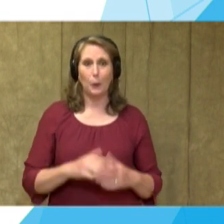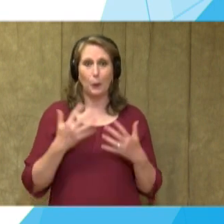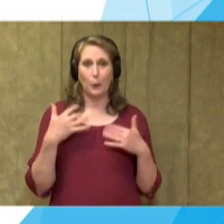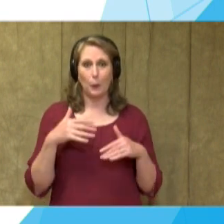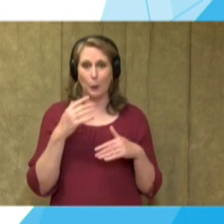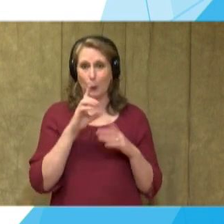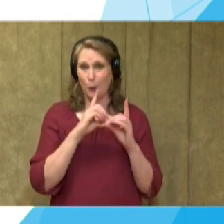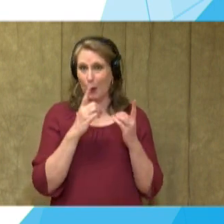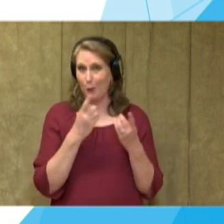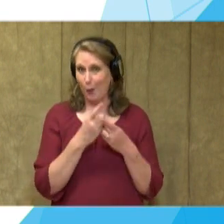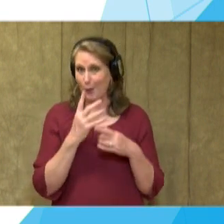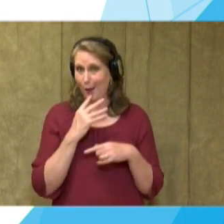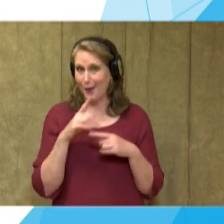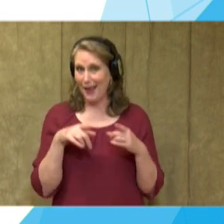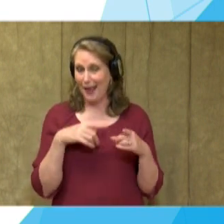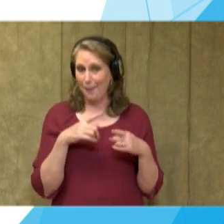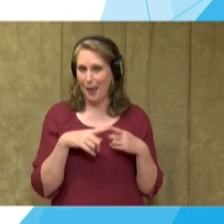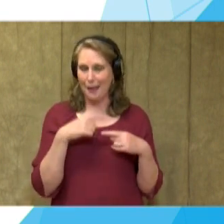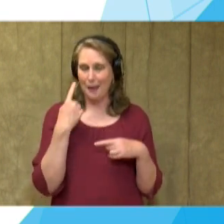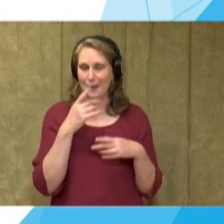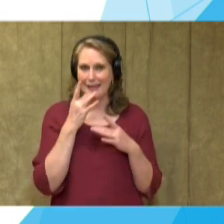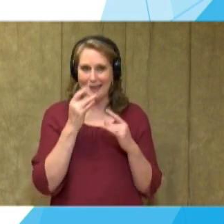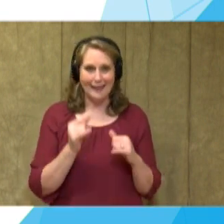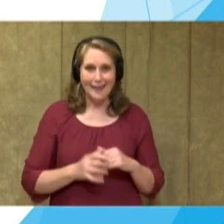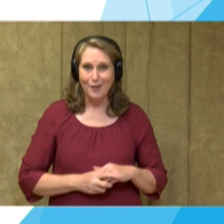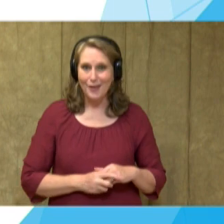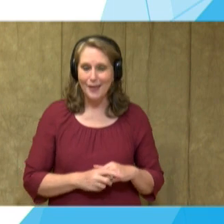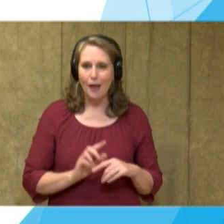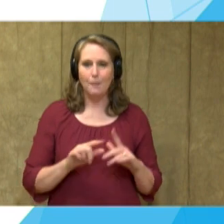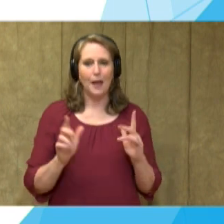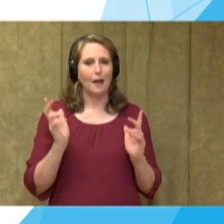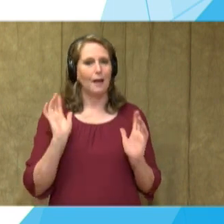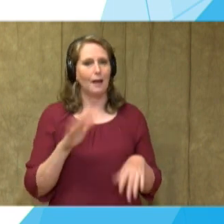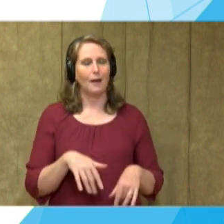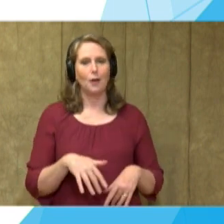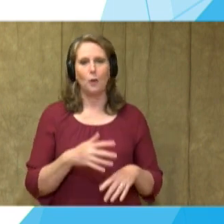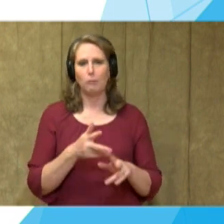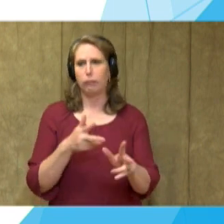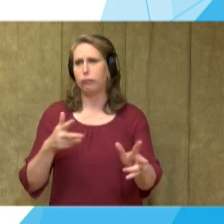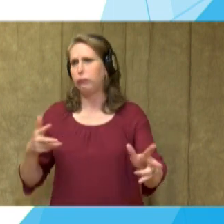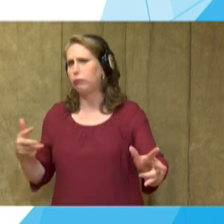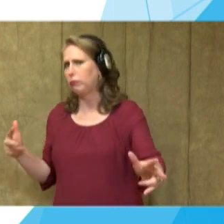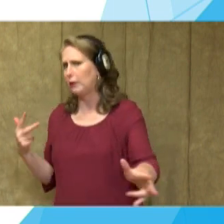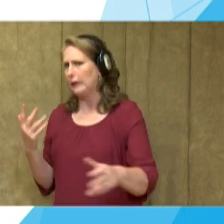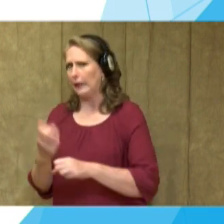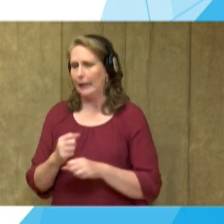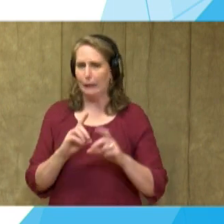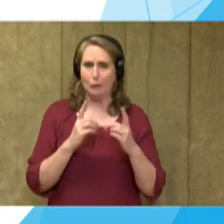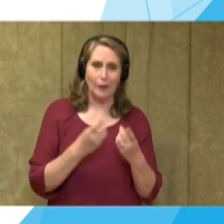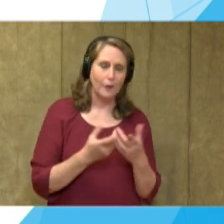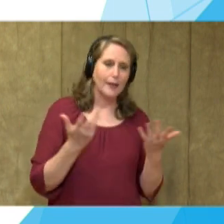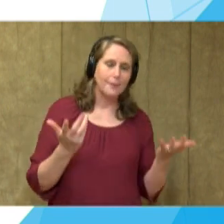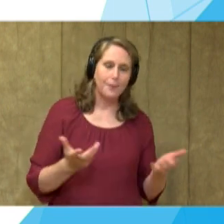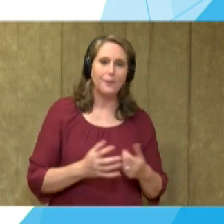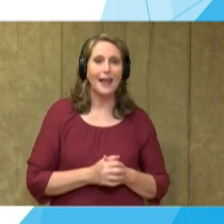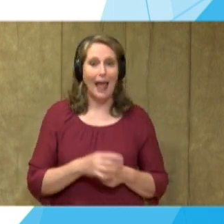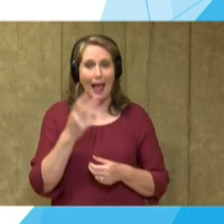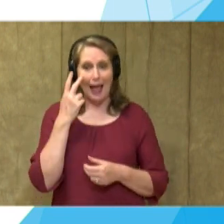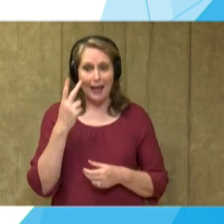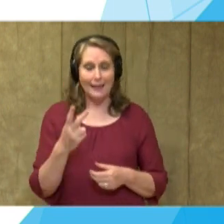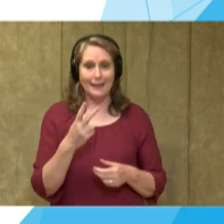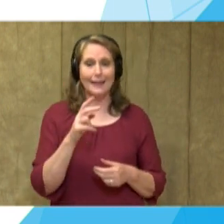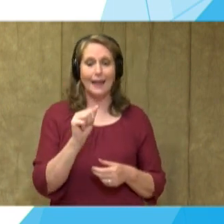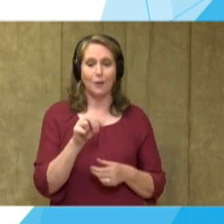Oh, remember those donuts I was talking about? They look so good, don't they? But who wants to wait in that long line? All right, I see